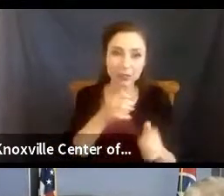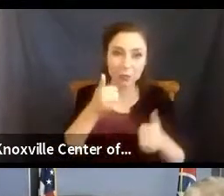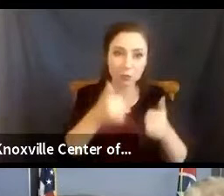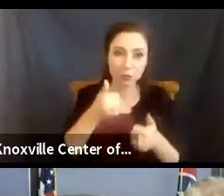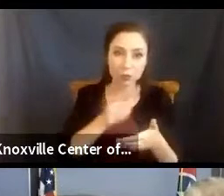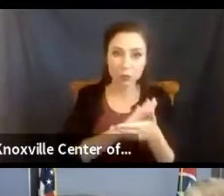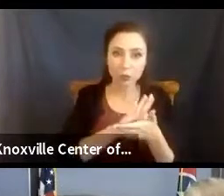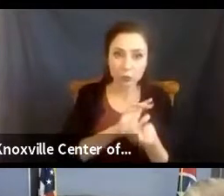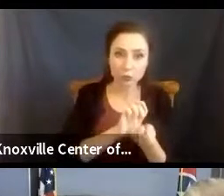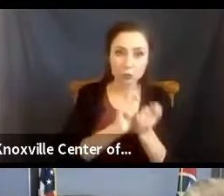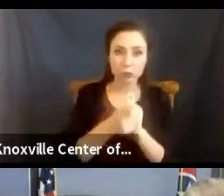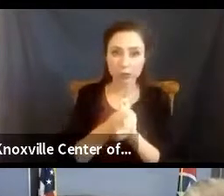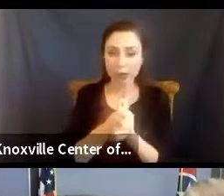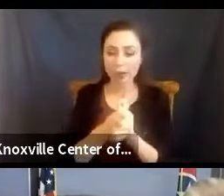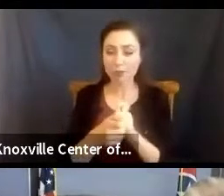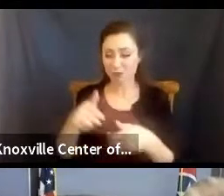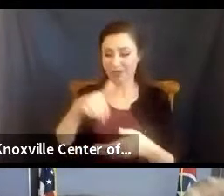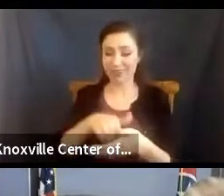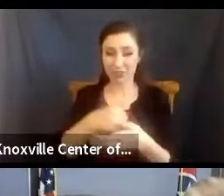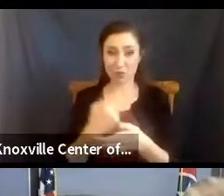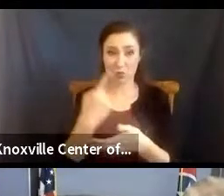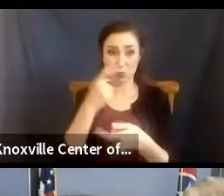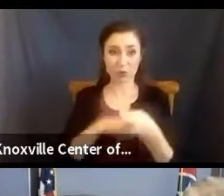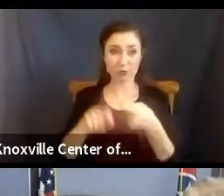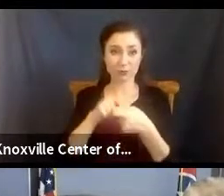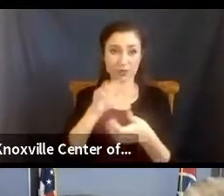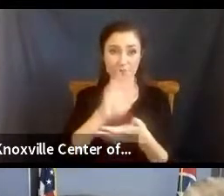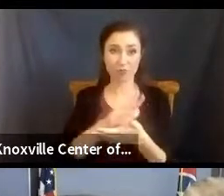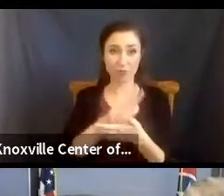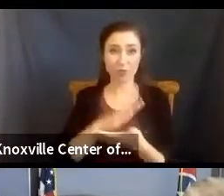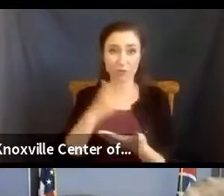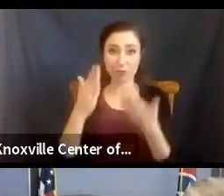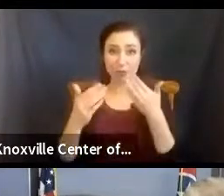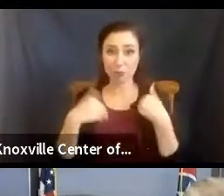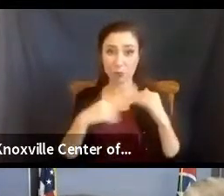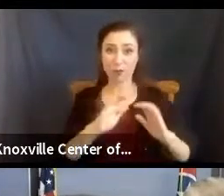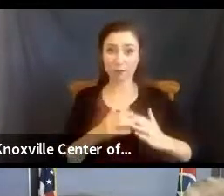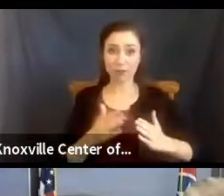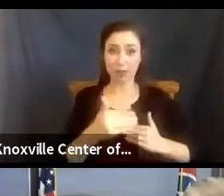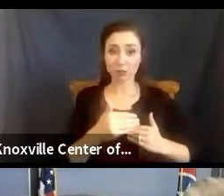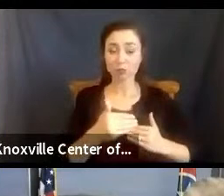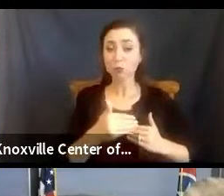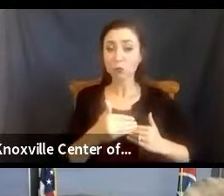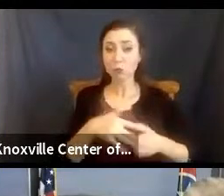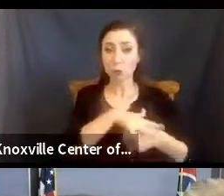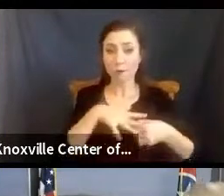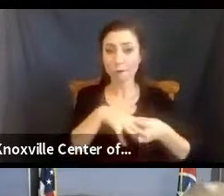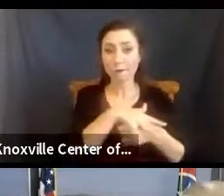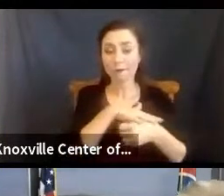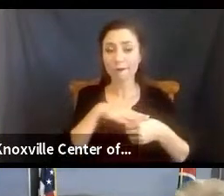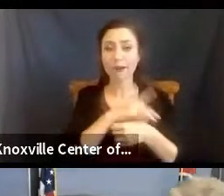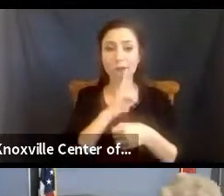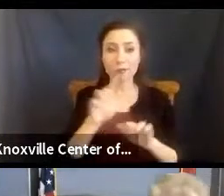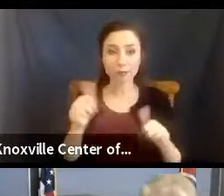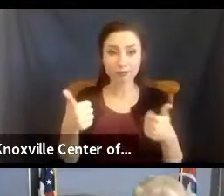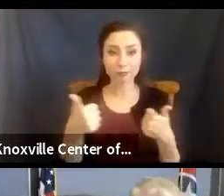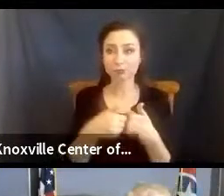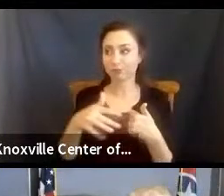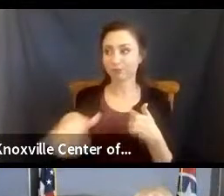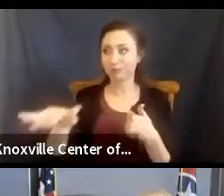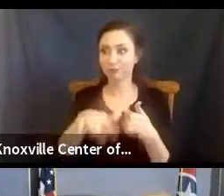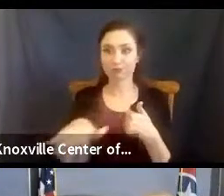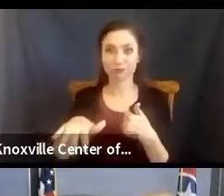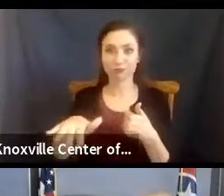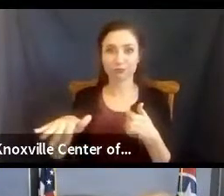or even within a school, you might have, a classroom or an area that has a challenge and the rest of the school's